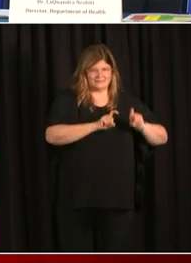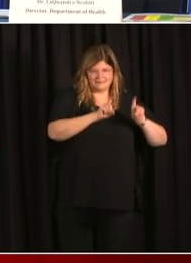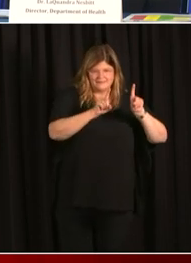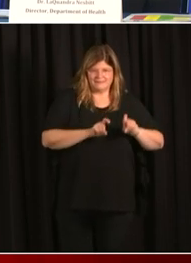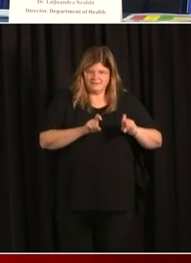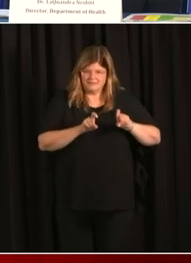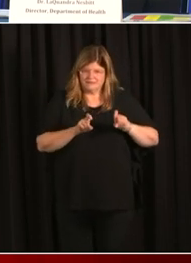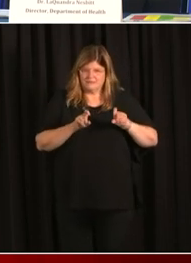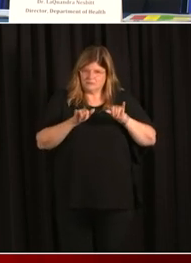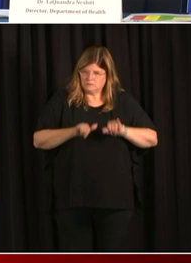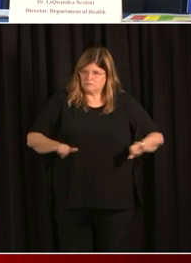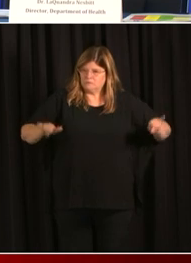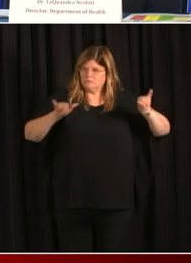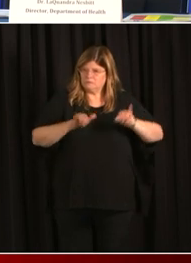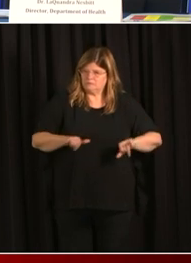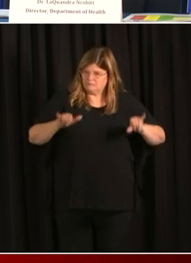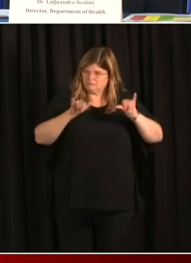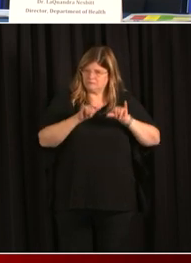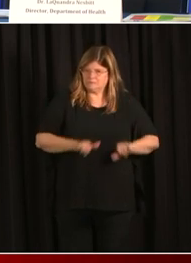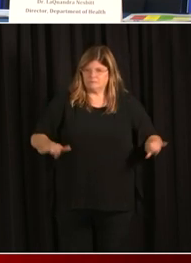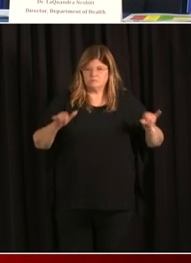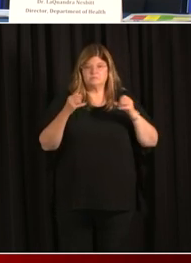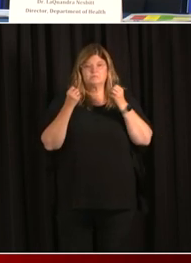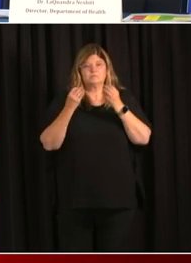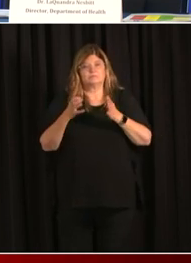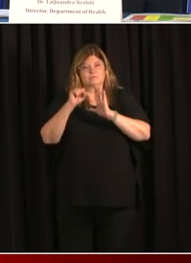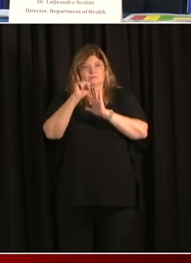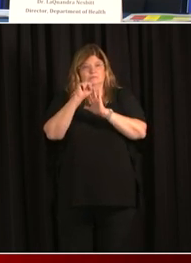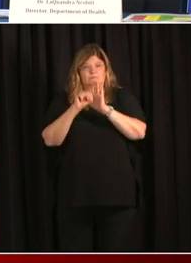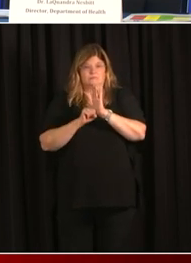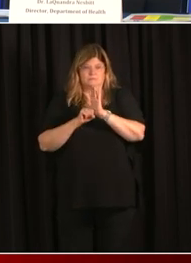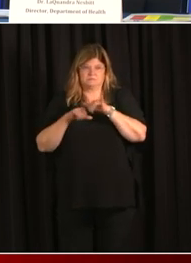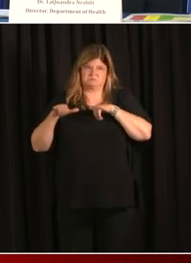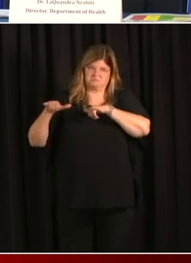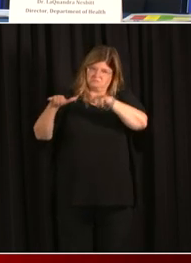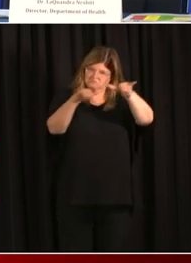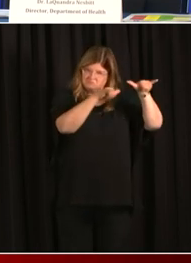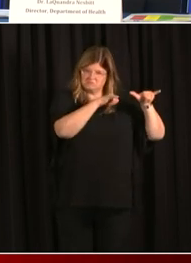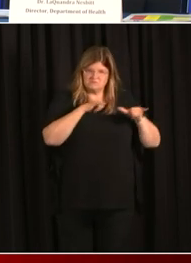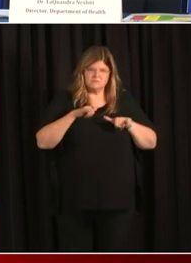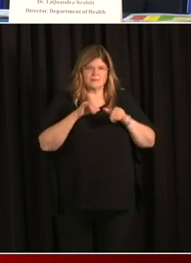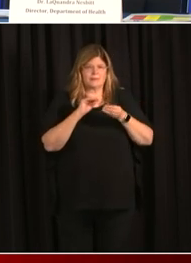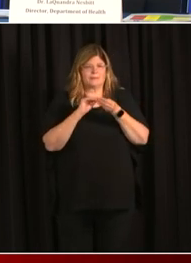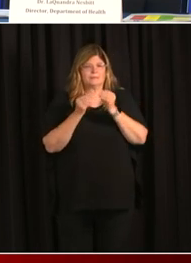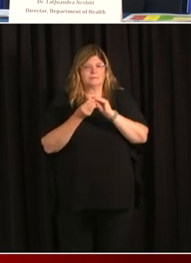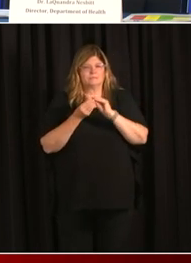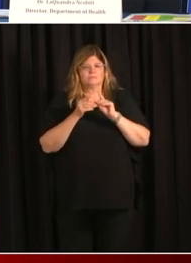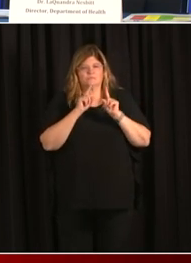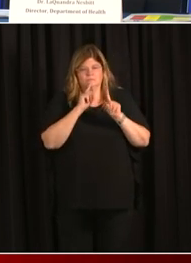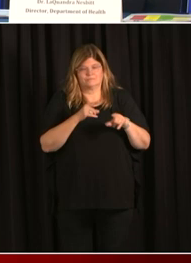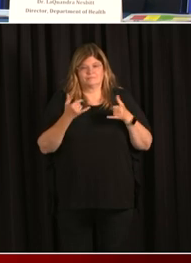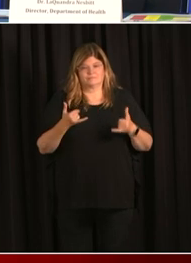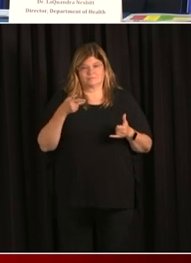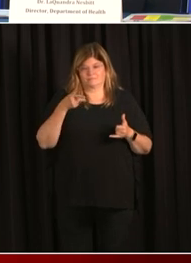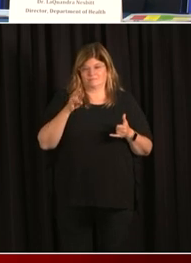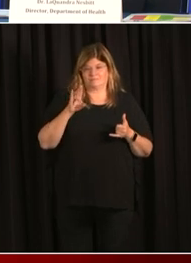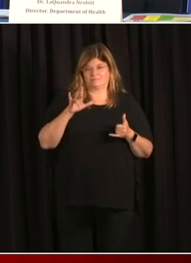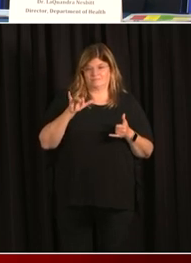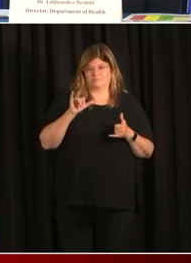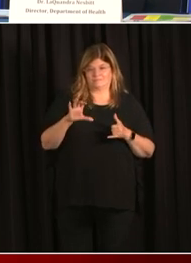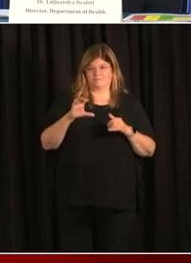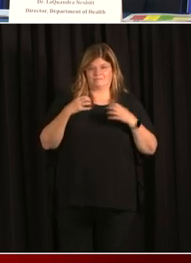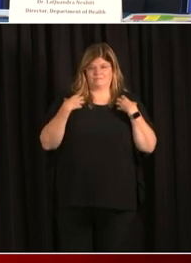of tests per million. Many other states report that. And the public health system capacity, those are